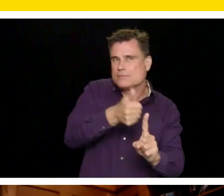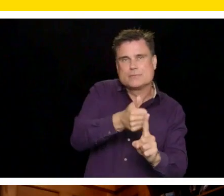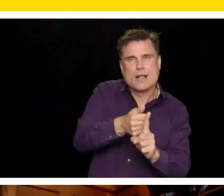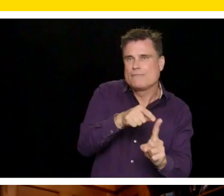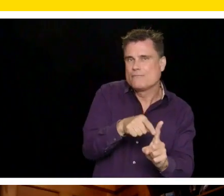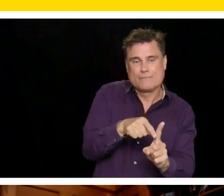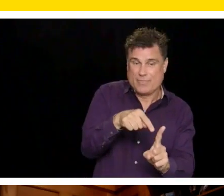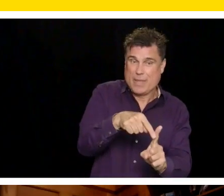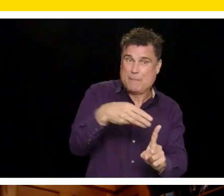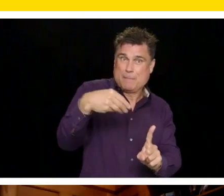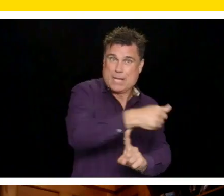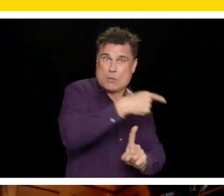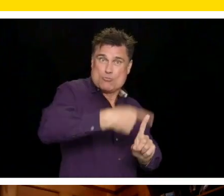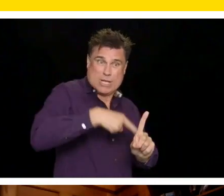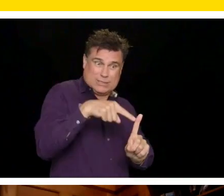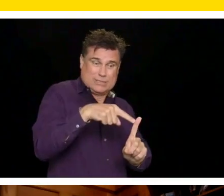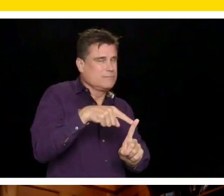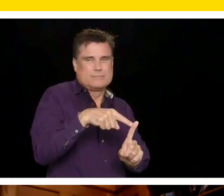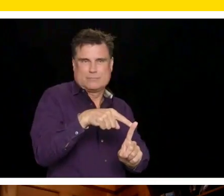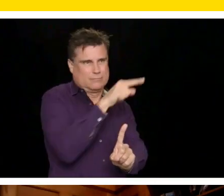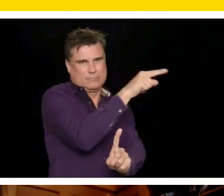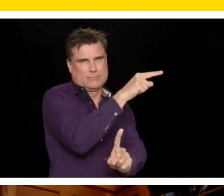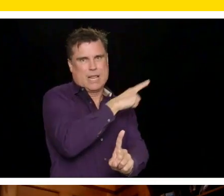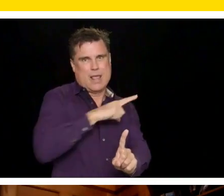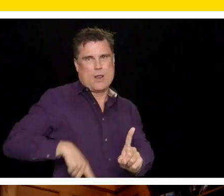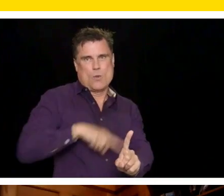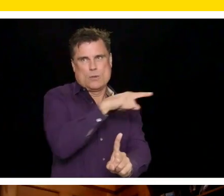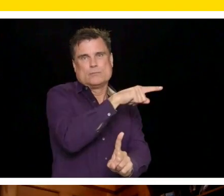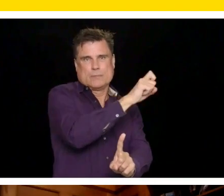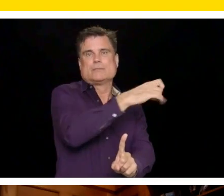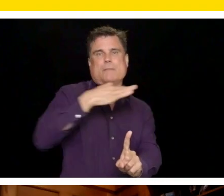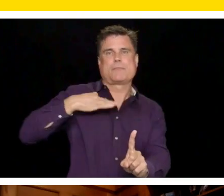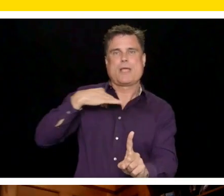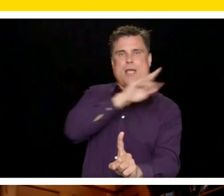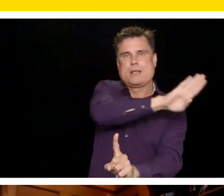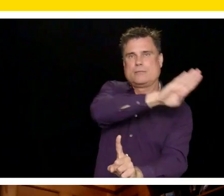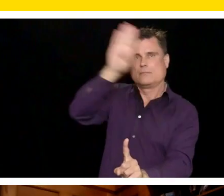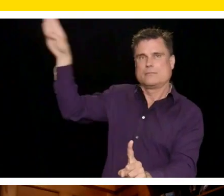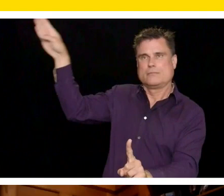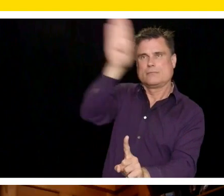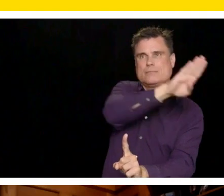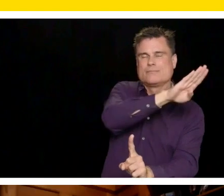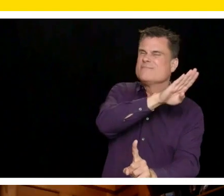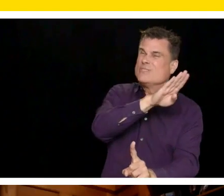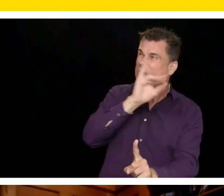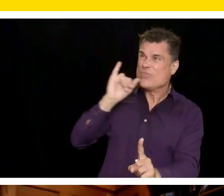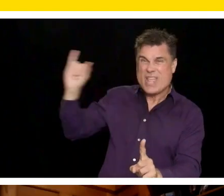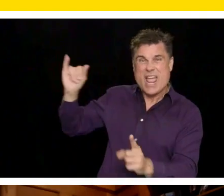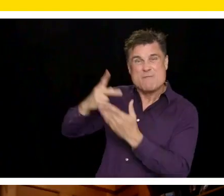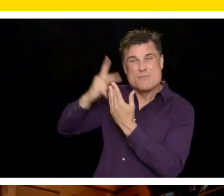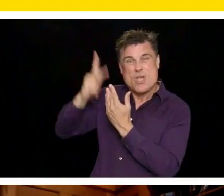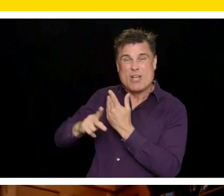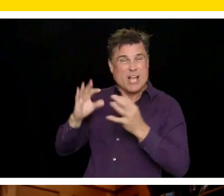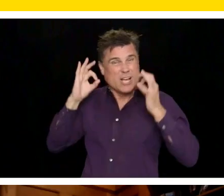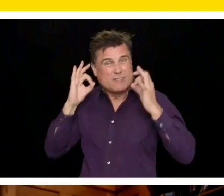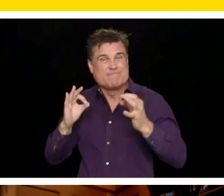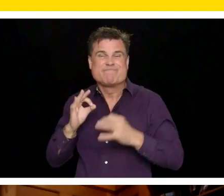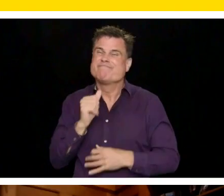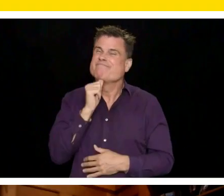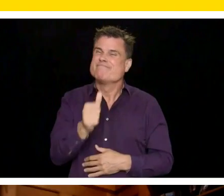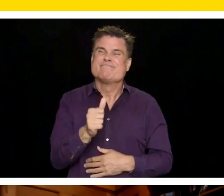particular program. And it wasn't going to provide the help we were trying to get out there to people. And sure enough, there's still